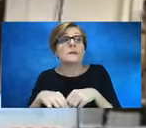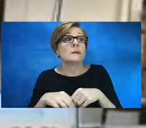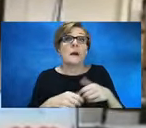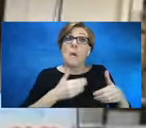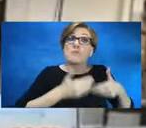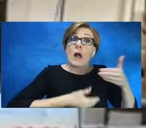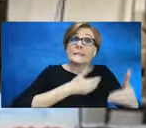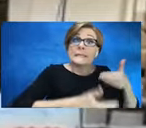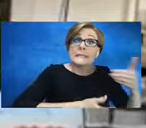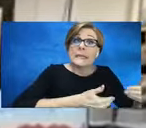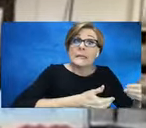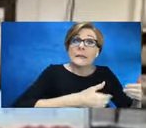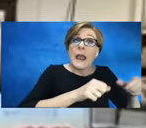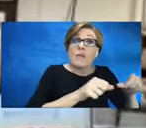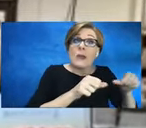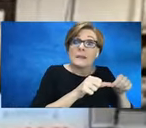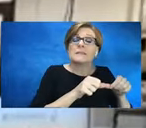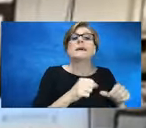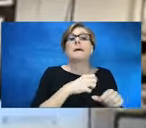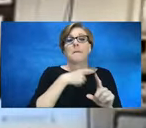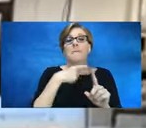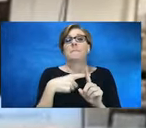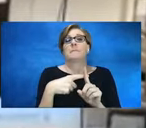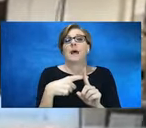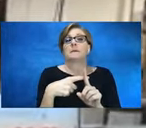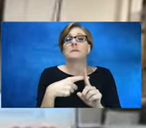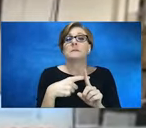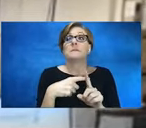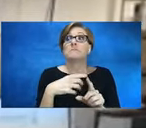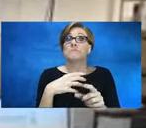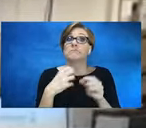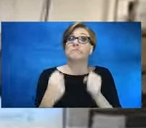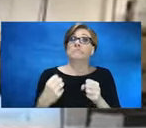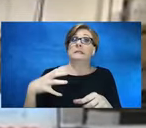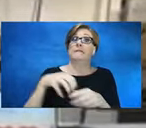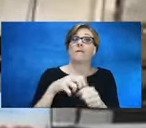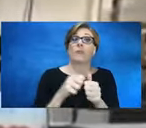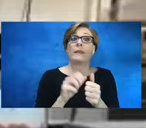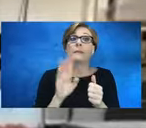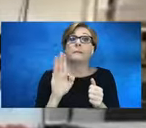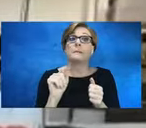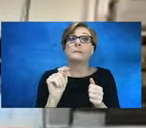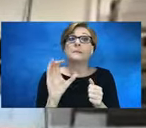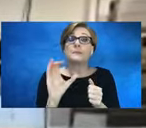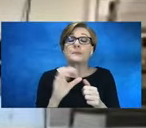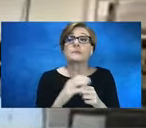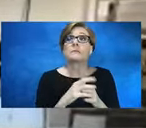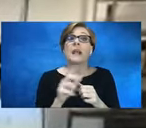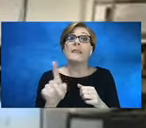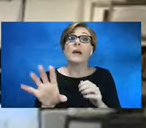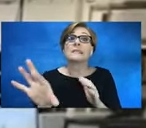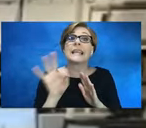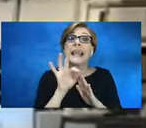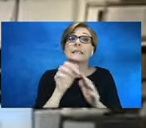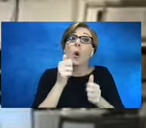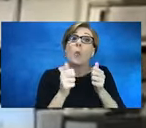processing, but they will also be playing an active role in our tabulation center. Everything from selecting the ballots that are going to